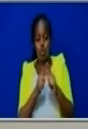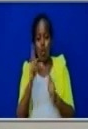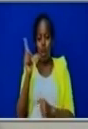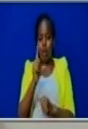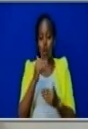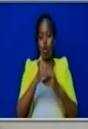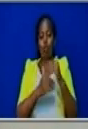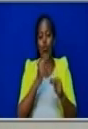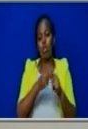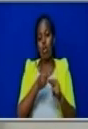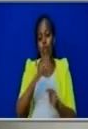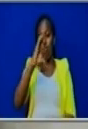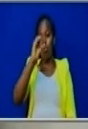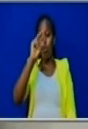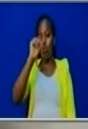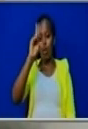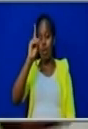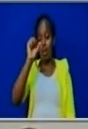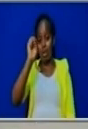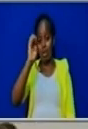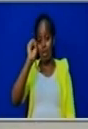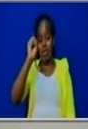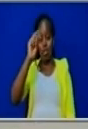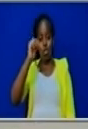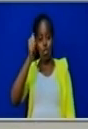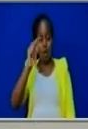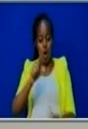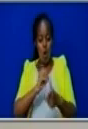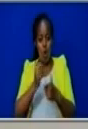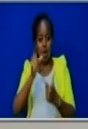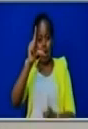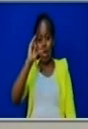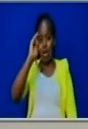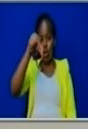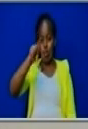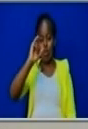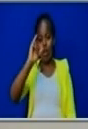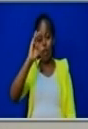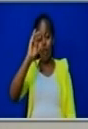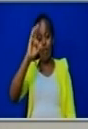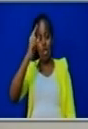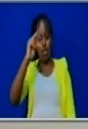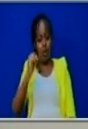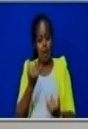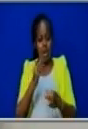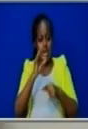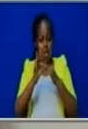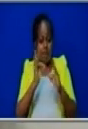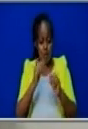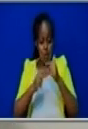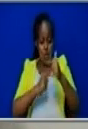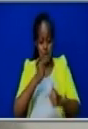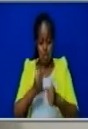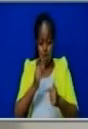calling condensation or liquefaction. Okay. If you continue cooling that